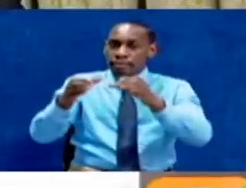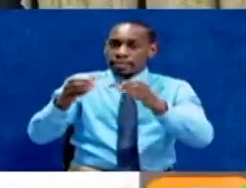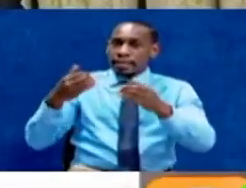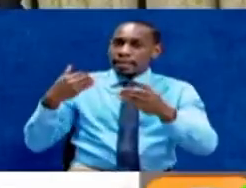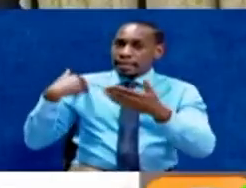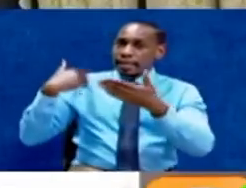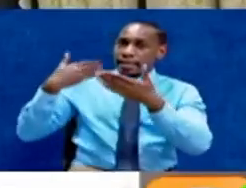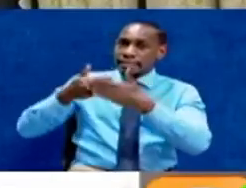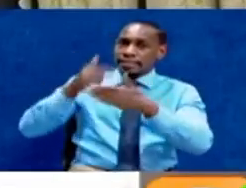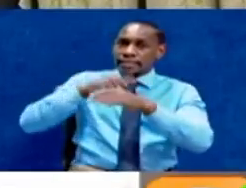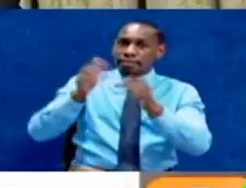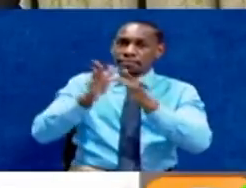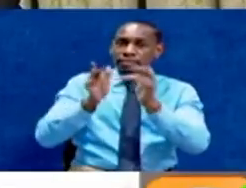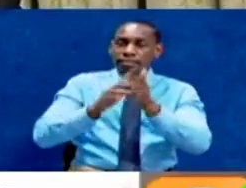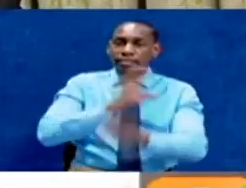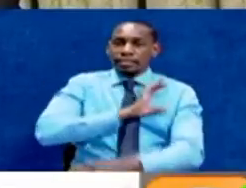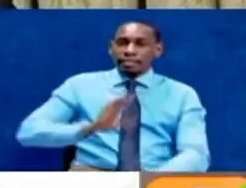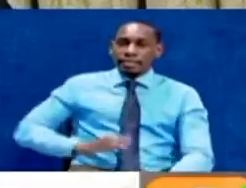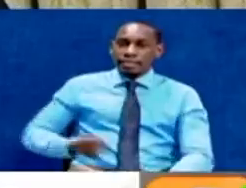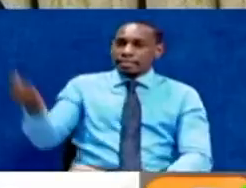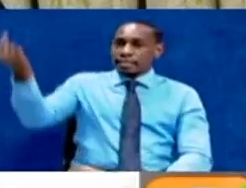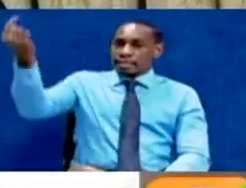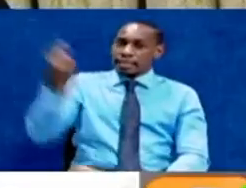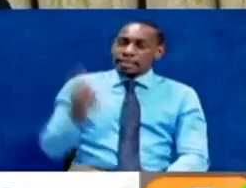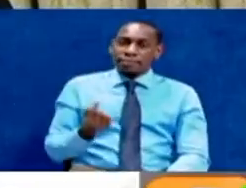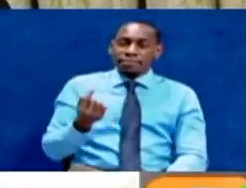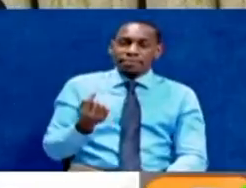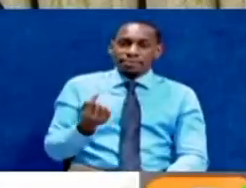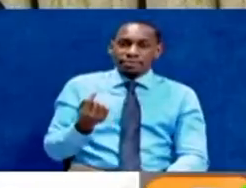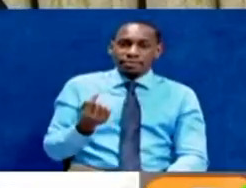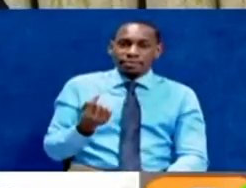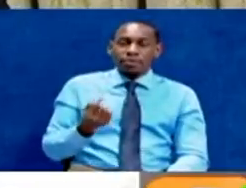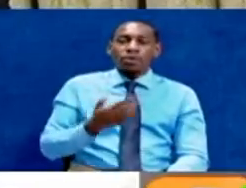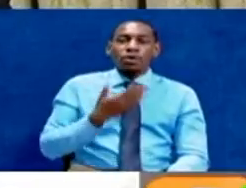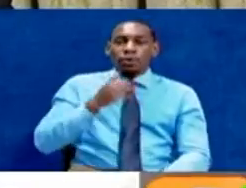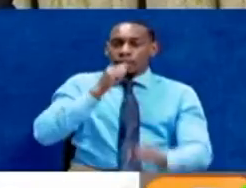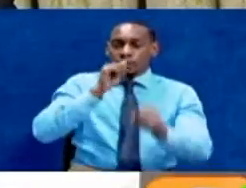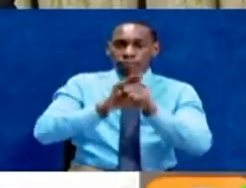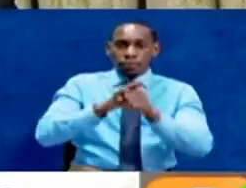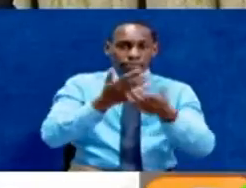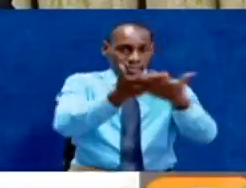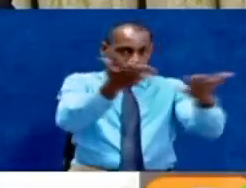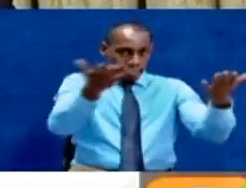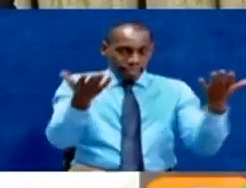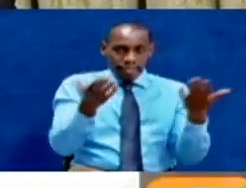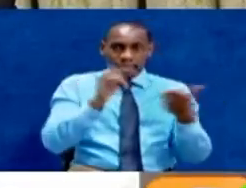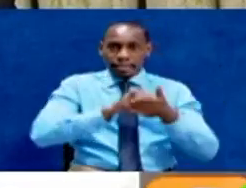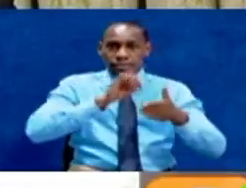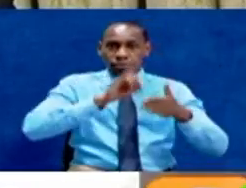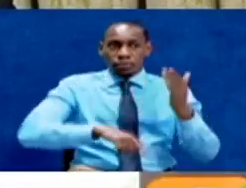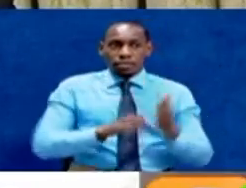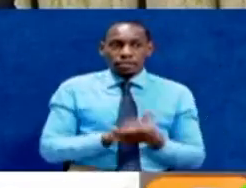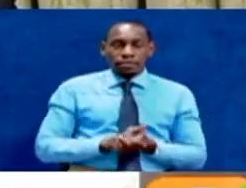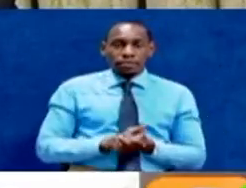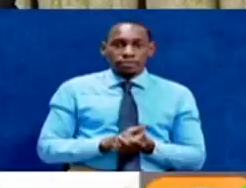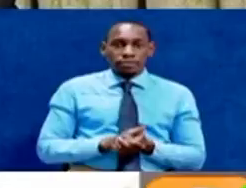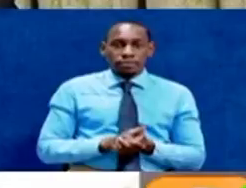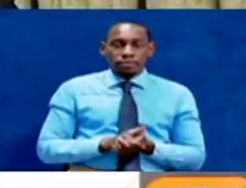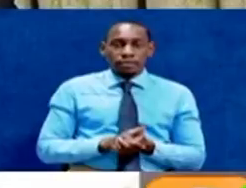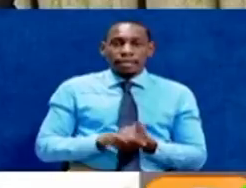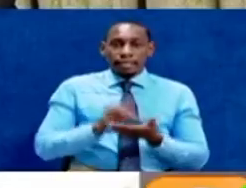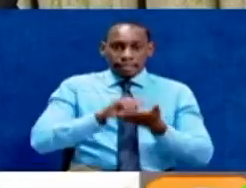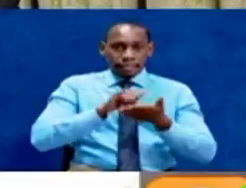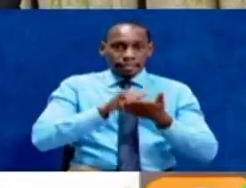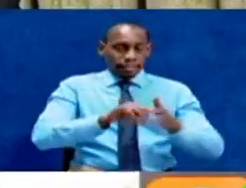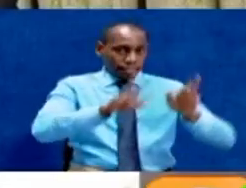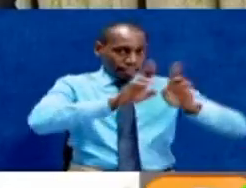until the coming of Jesus Christ, the second coming of Jesus Christ. So I want to assure them that they should